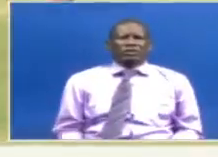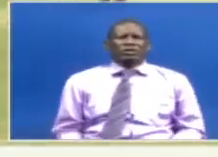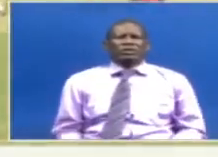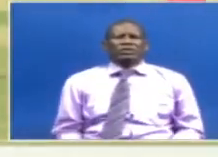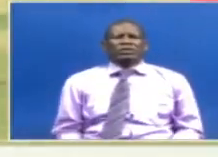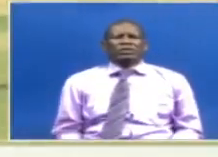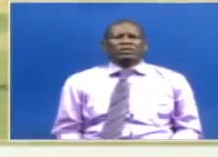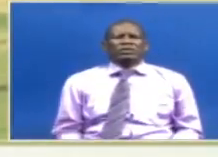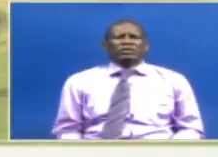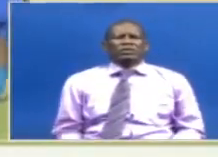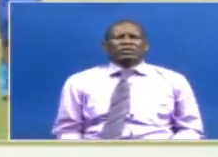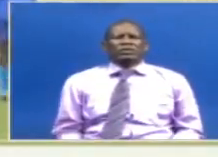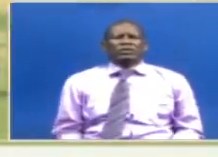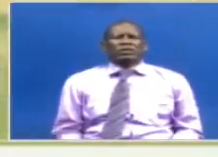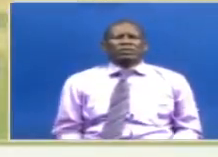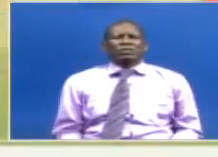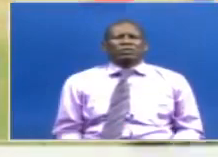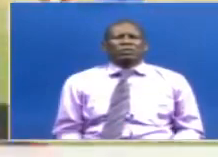Go!